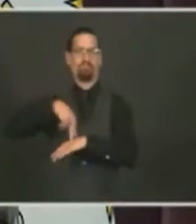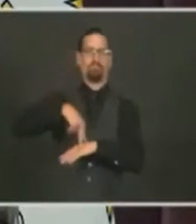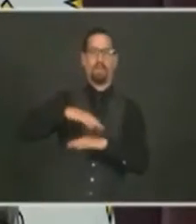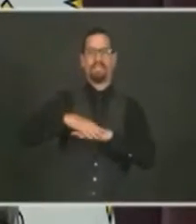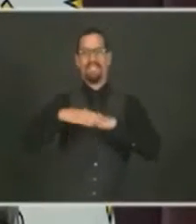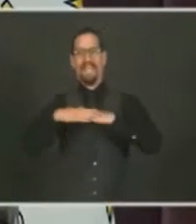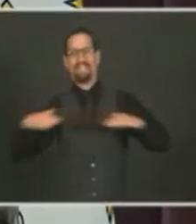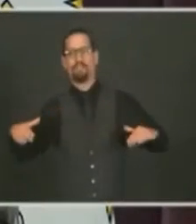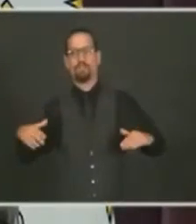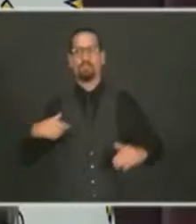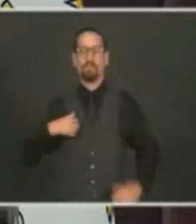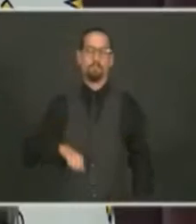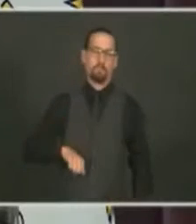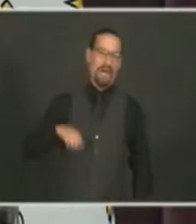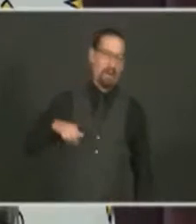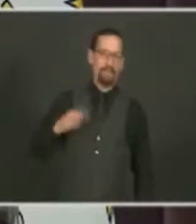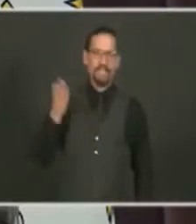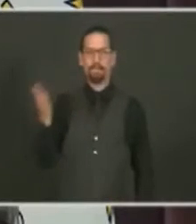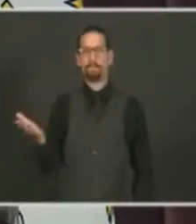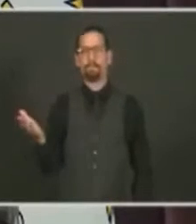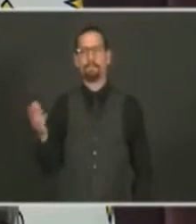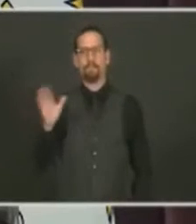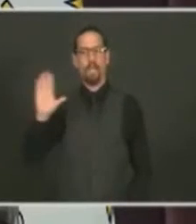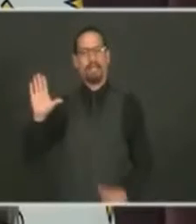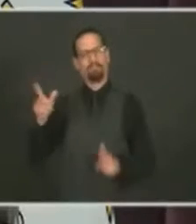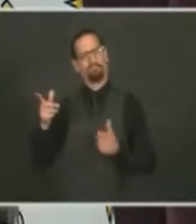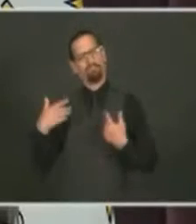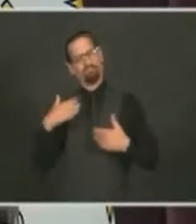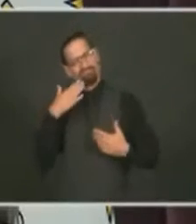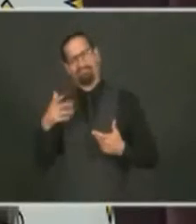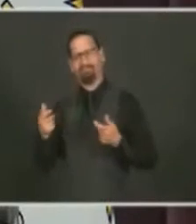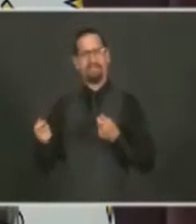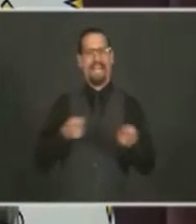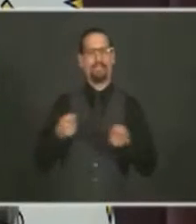who tacitly approves of racism and white